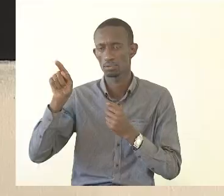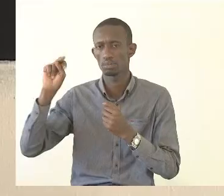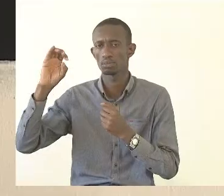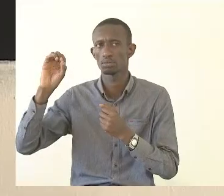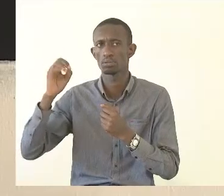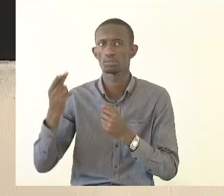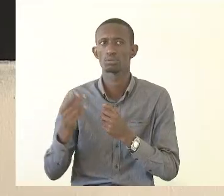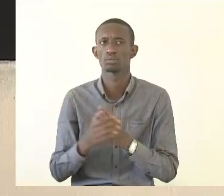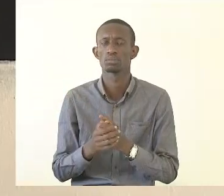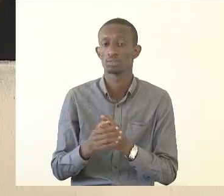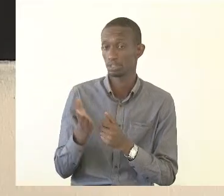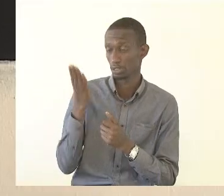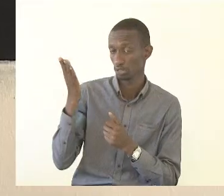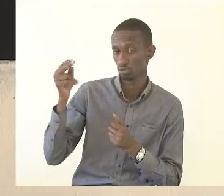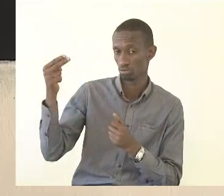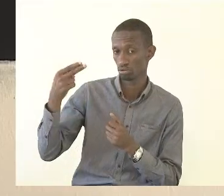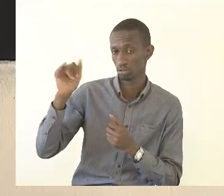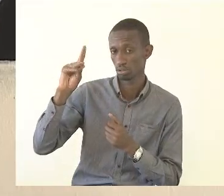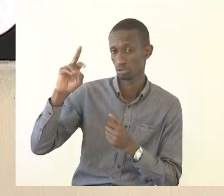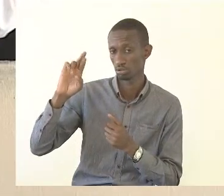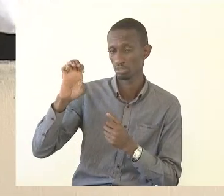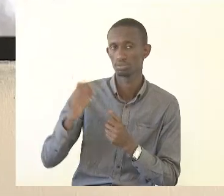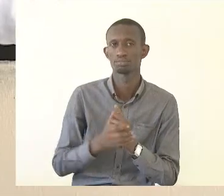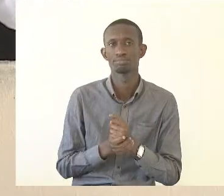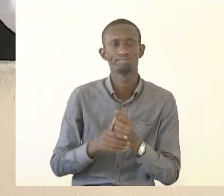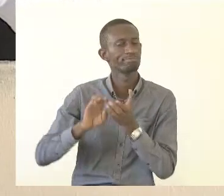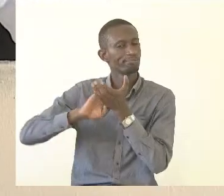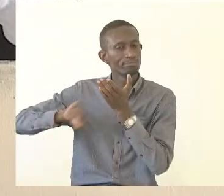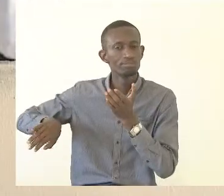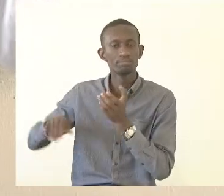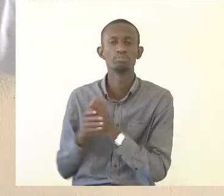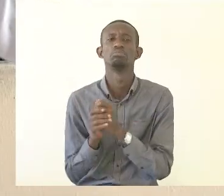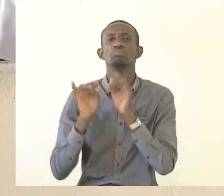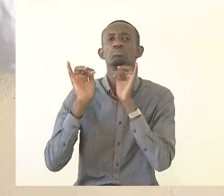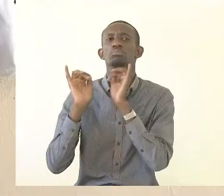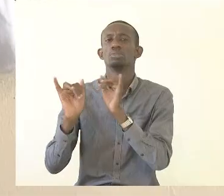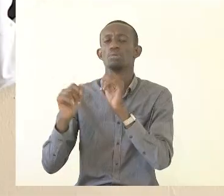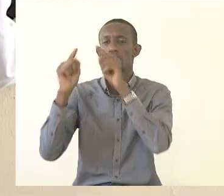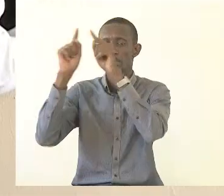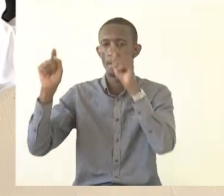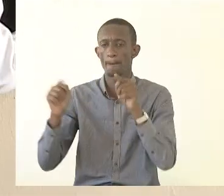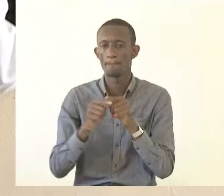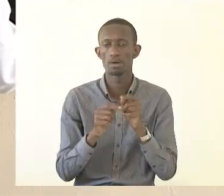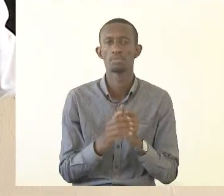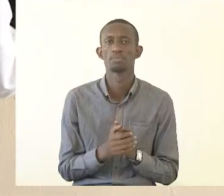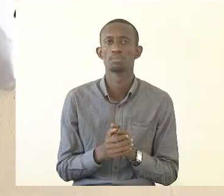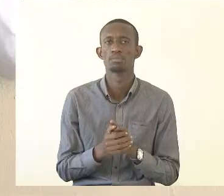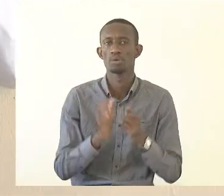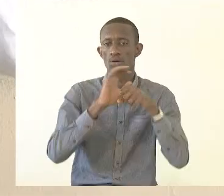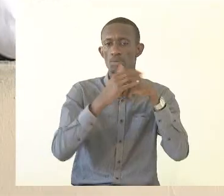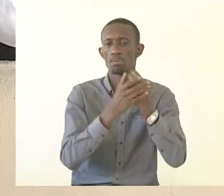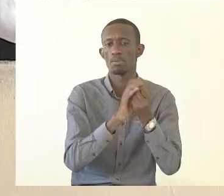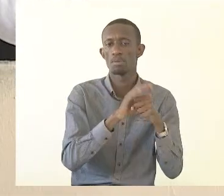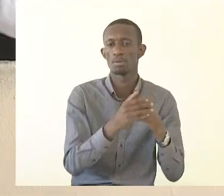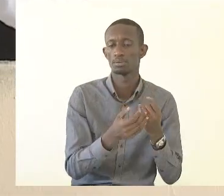So this hydrogen is eliminated. So you remain with your compound that has been formed,